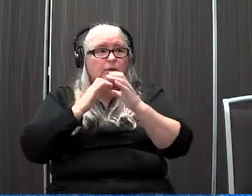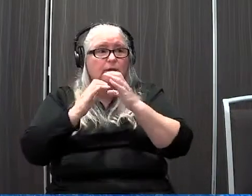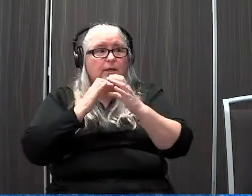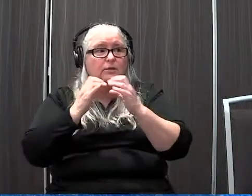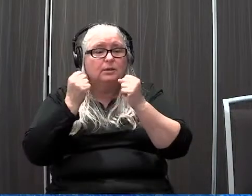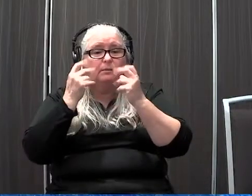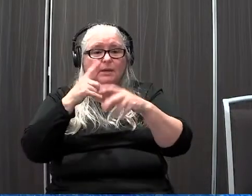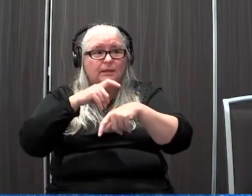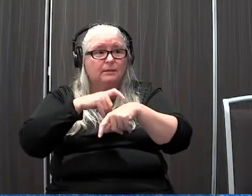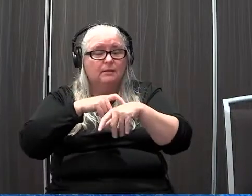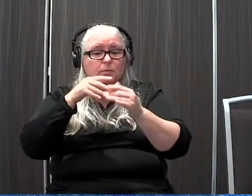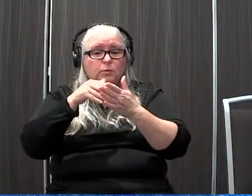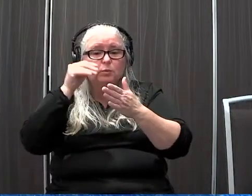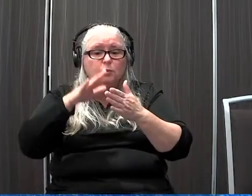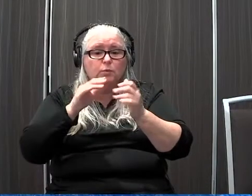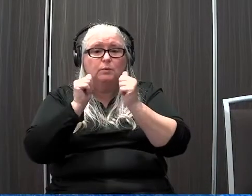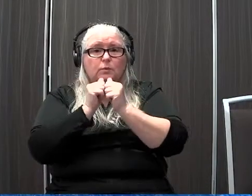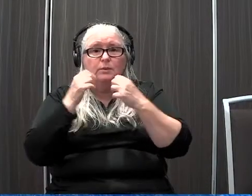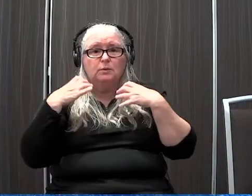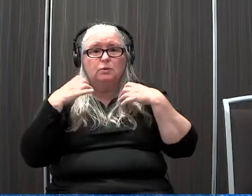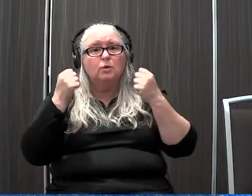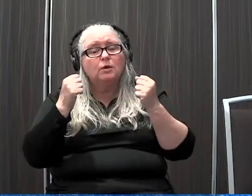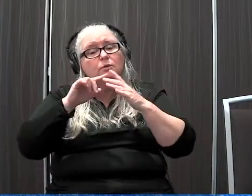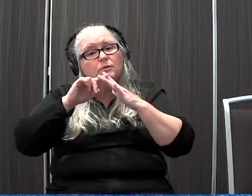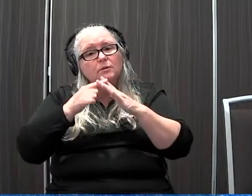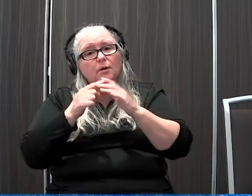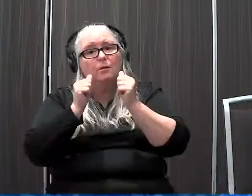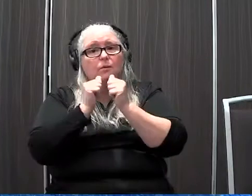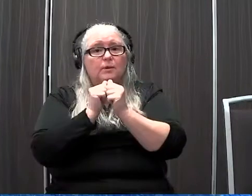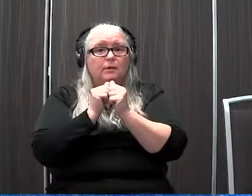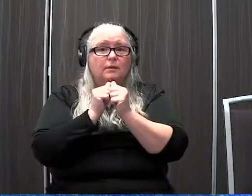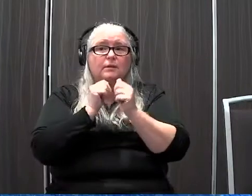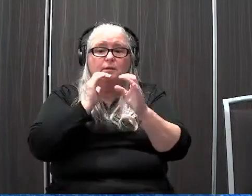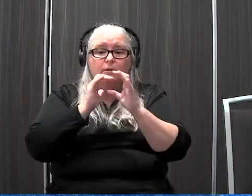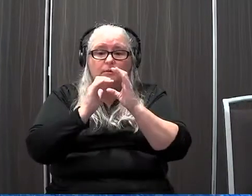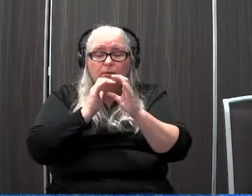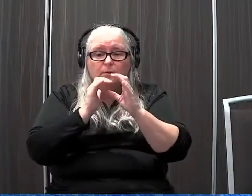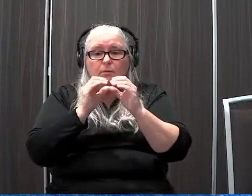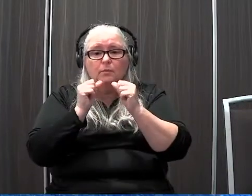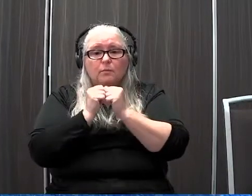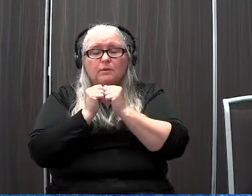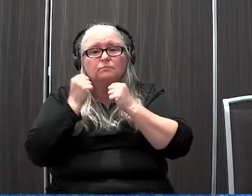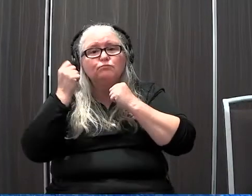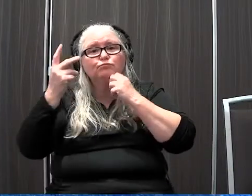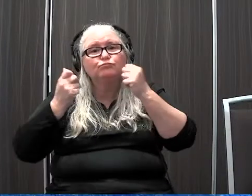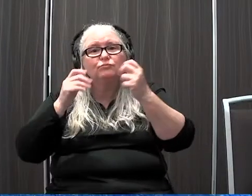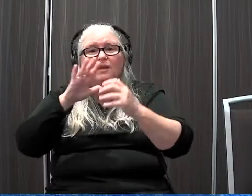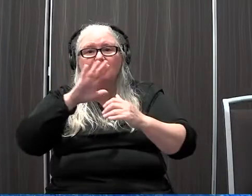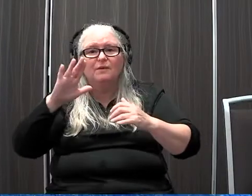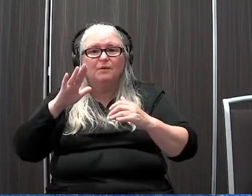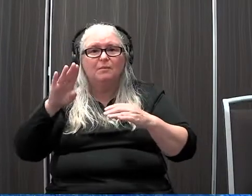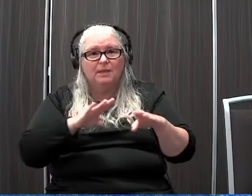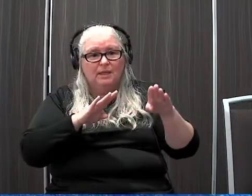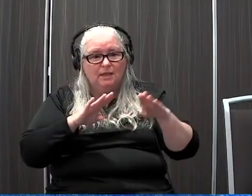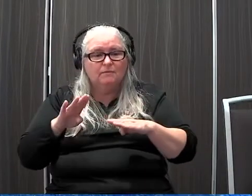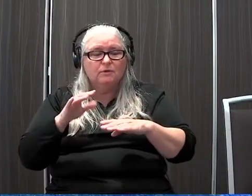students with charge start off communicating in a more with gestures and more with their behaviors. And by the time they reach adulthood, there's a